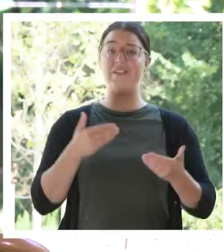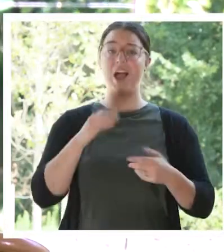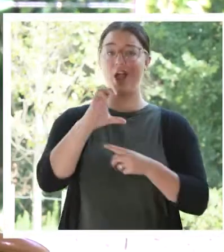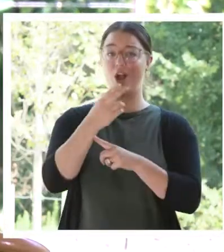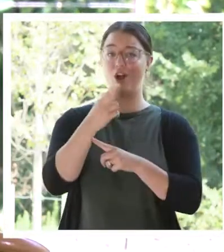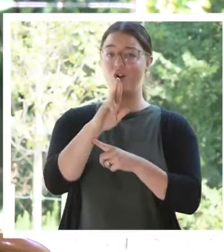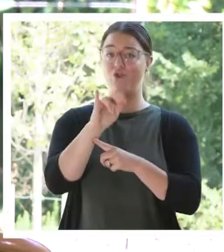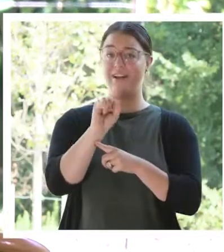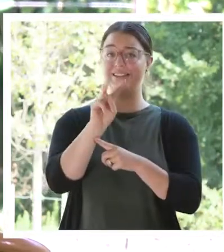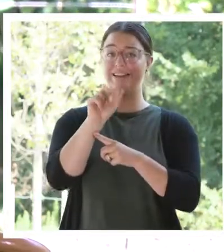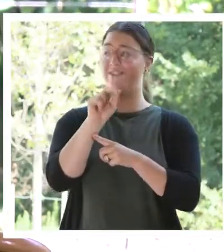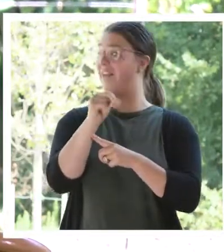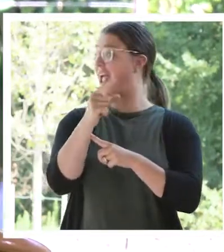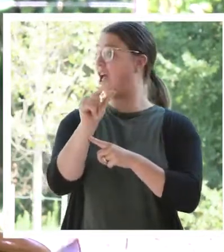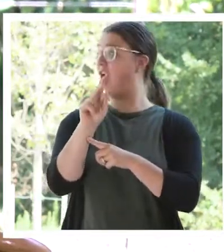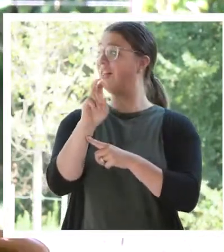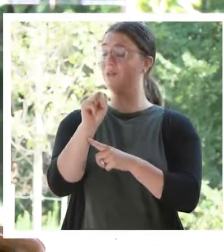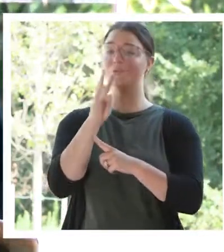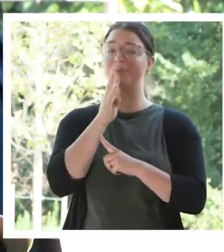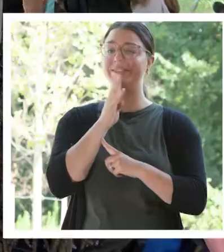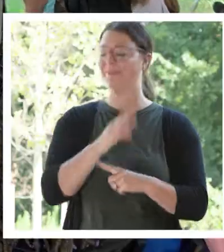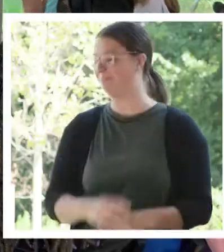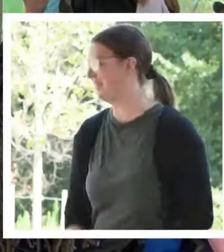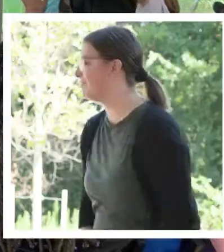Hollen, to speak. Thank you.